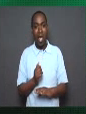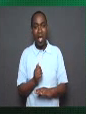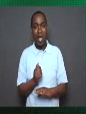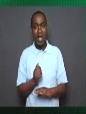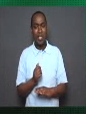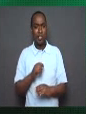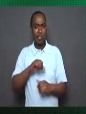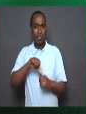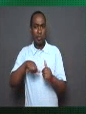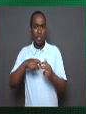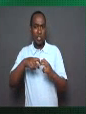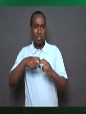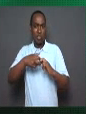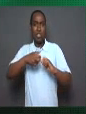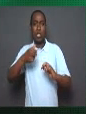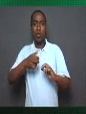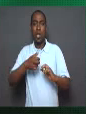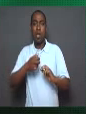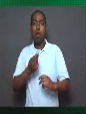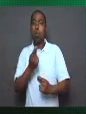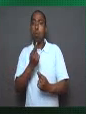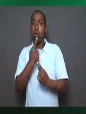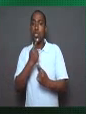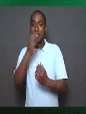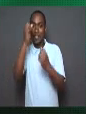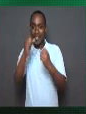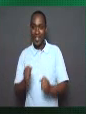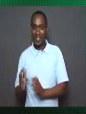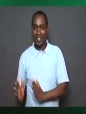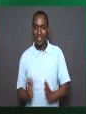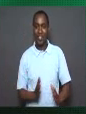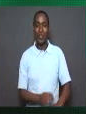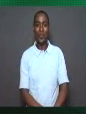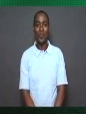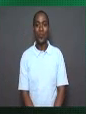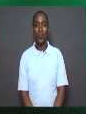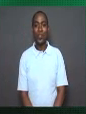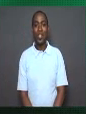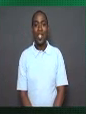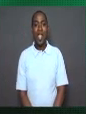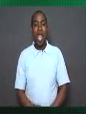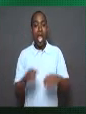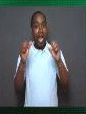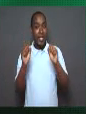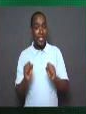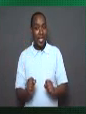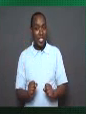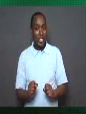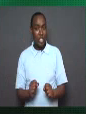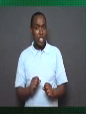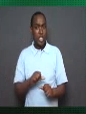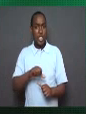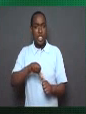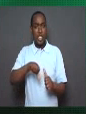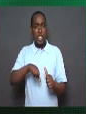and fold to make the protein structure. The structure is held together